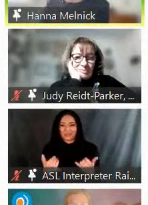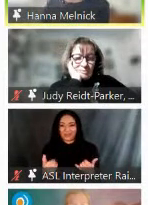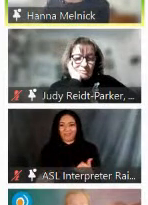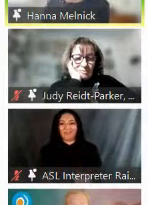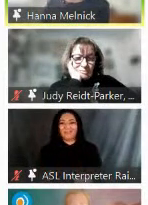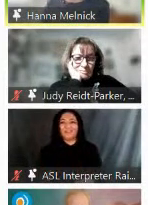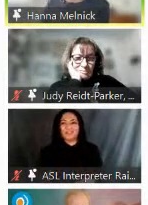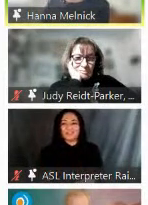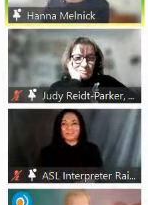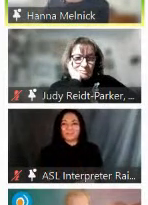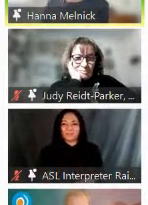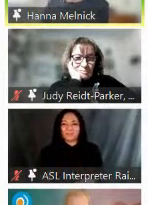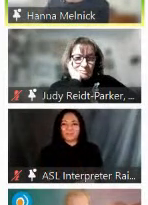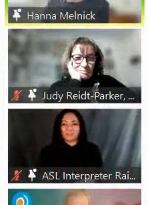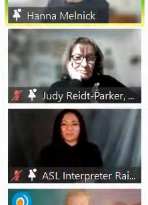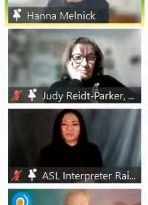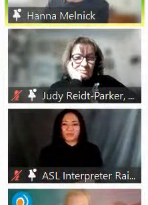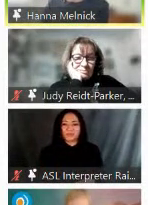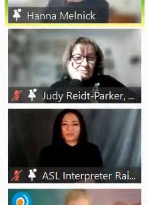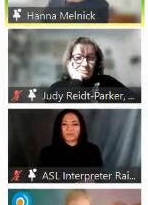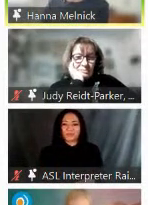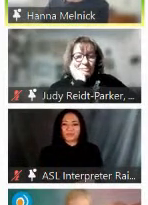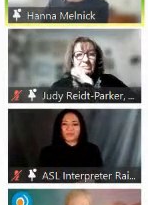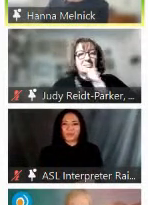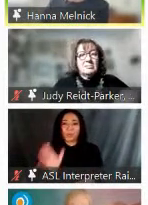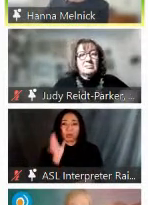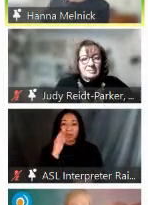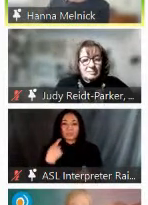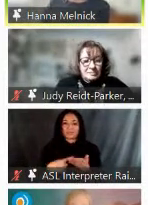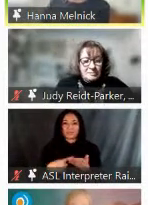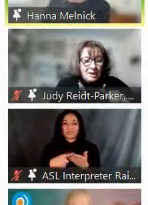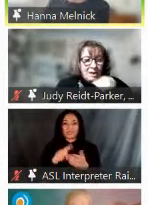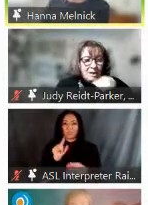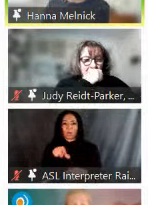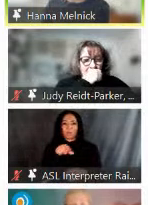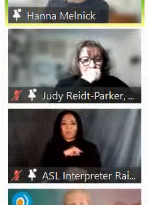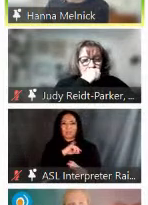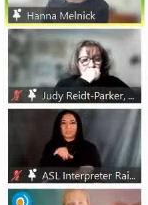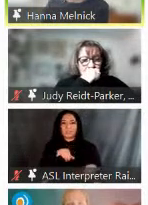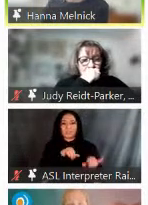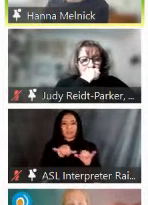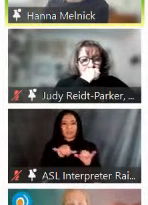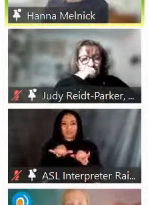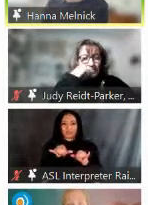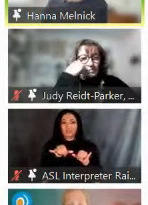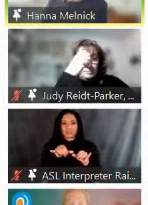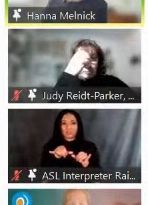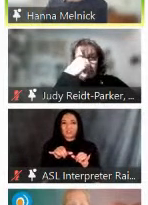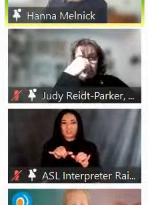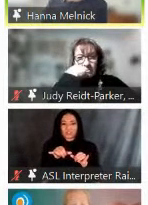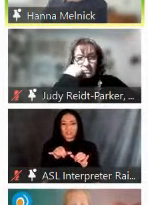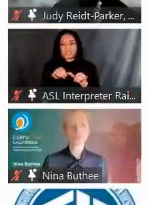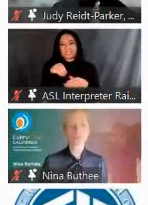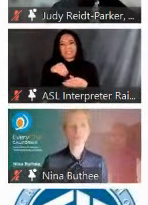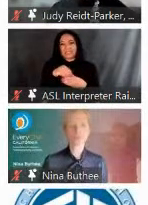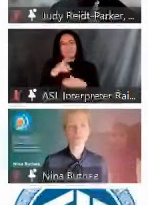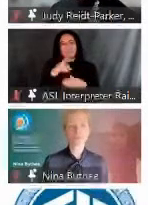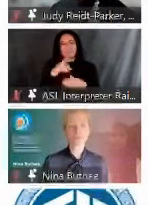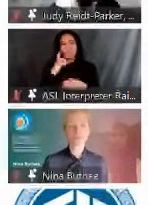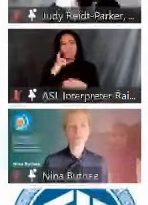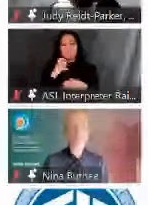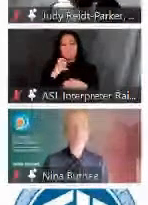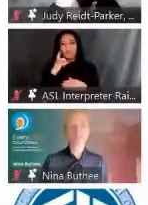so we are going to be speaking about quality standards governing California's preschool program. And we're going to be looking